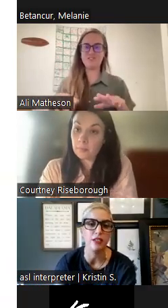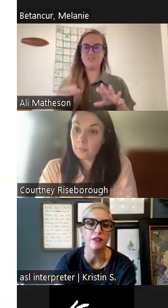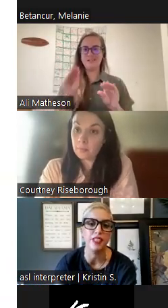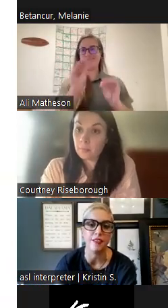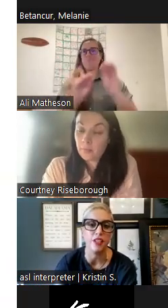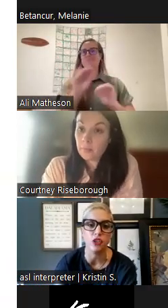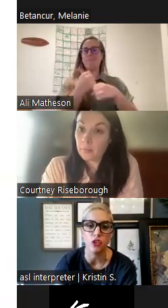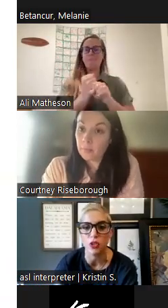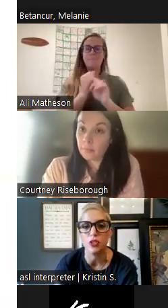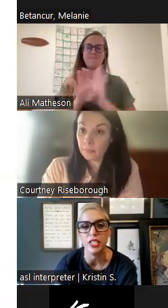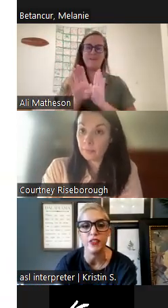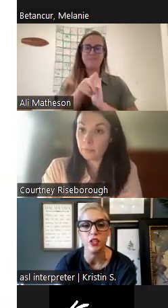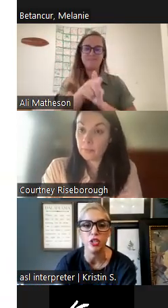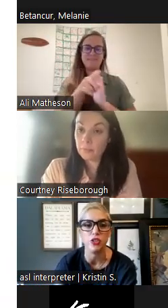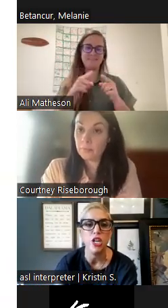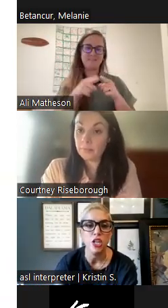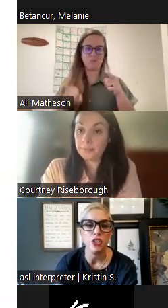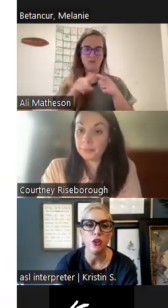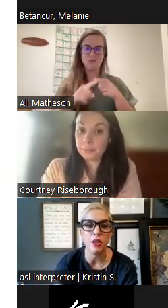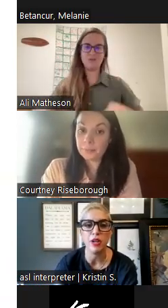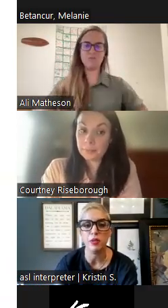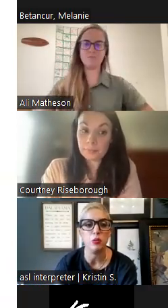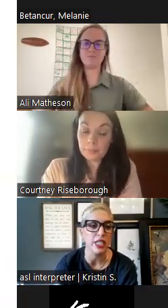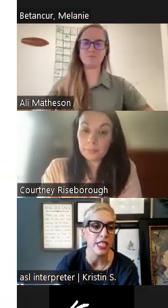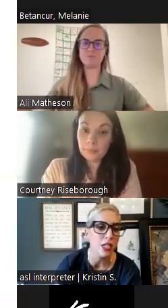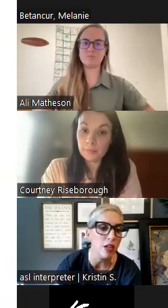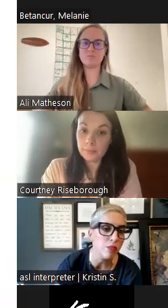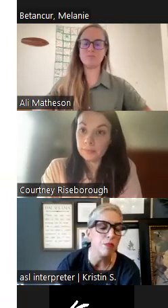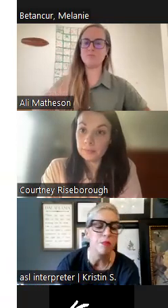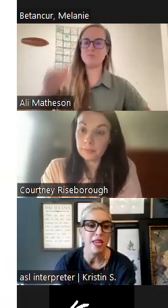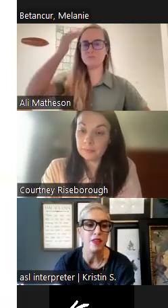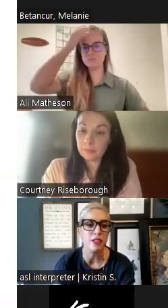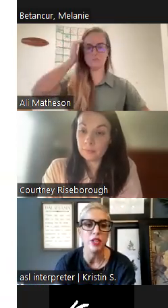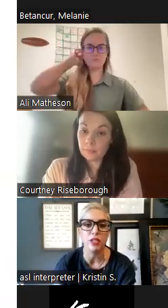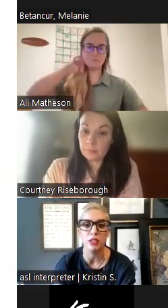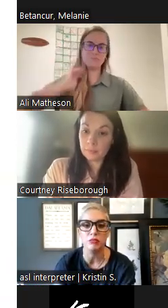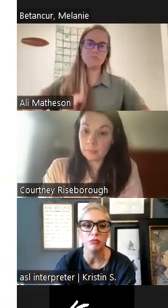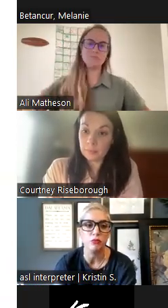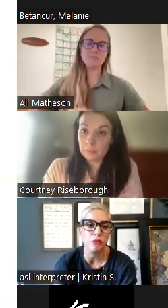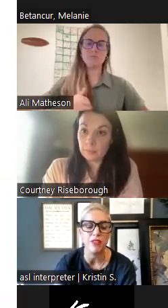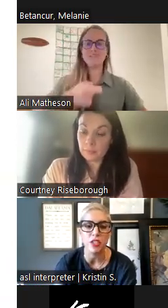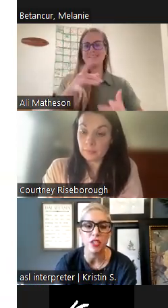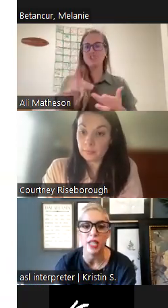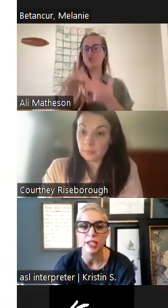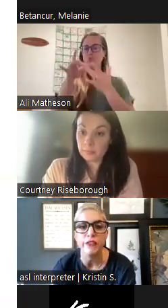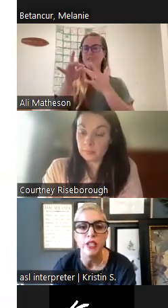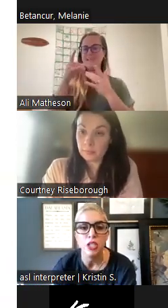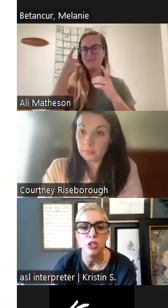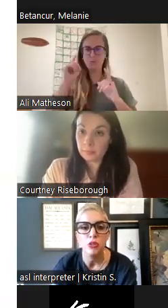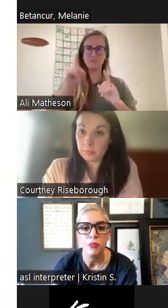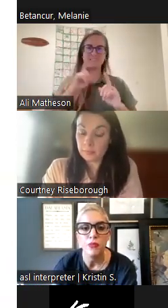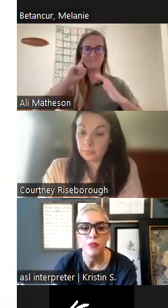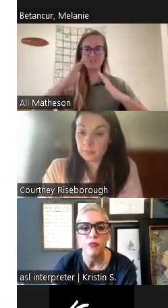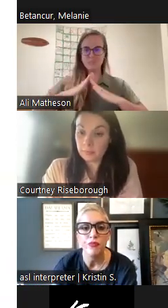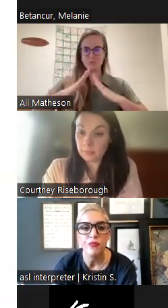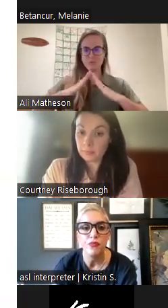experience of deaf consumers and individuals. So they were able to really make this wheel relevant to real life.